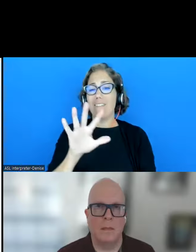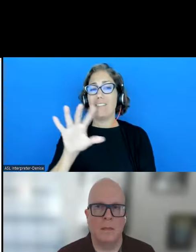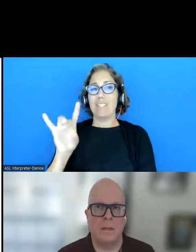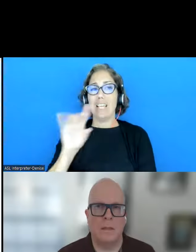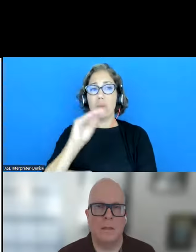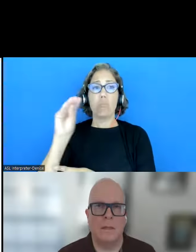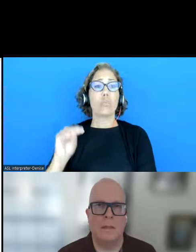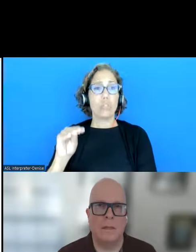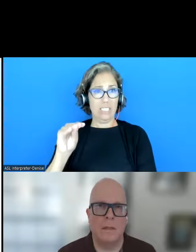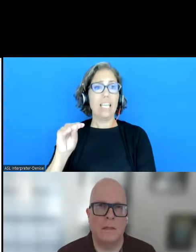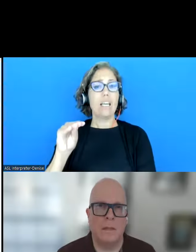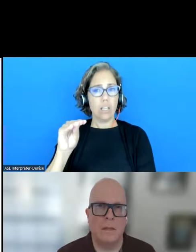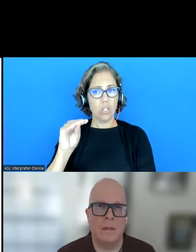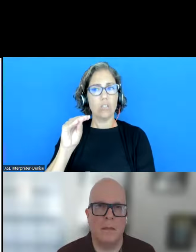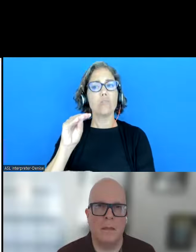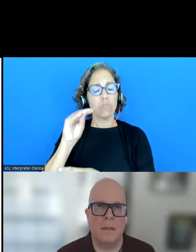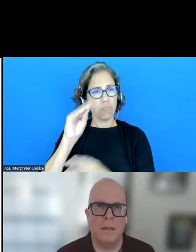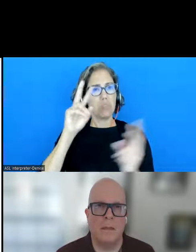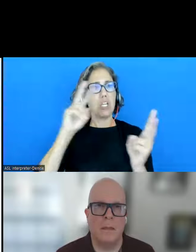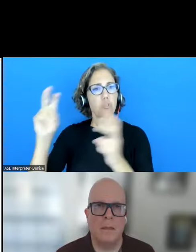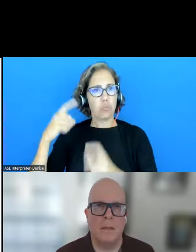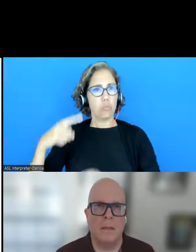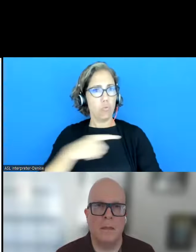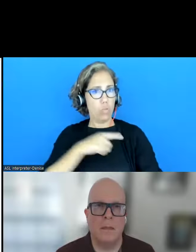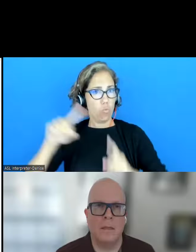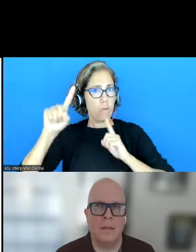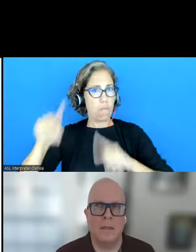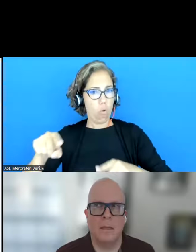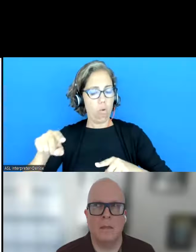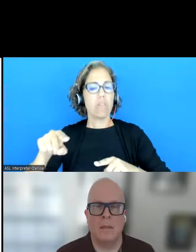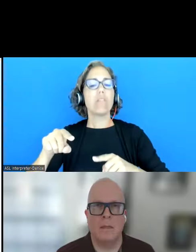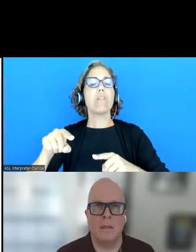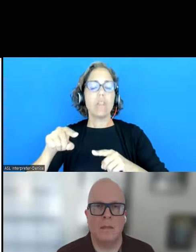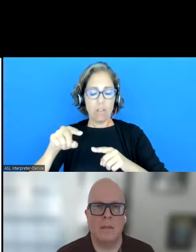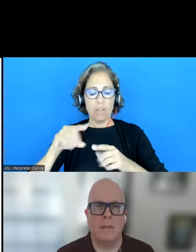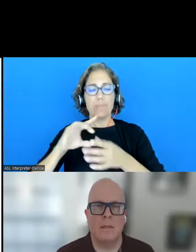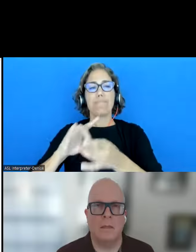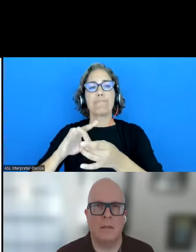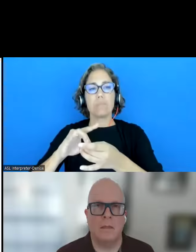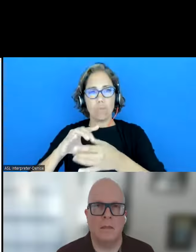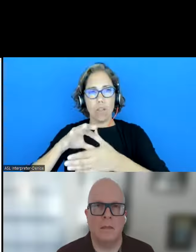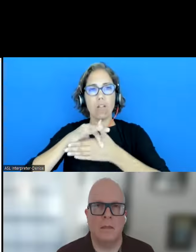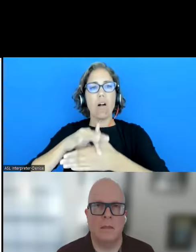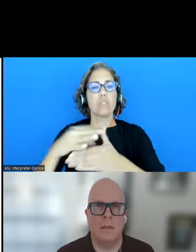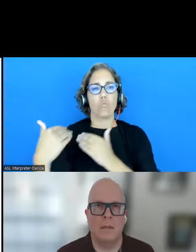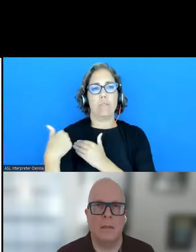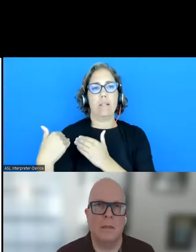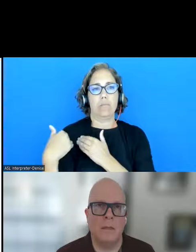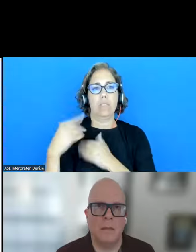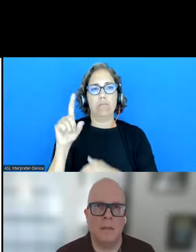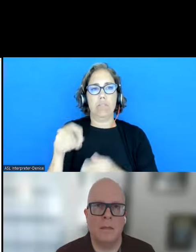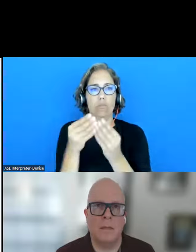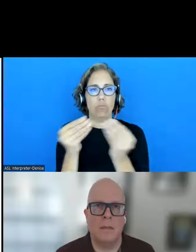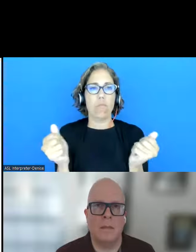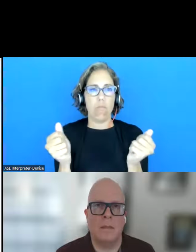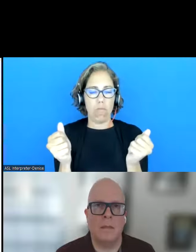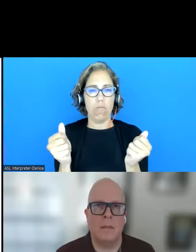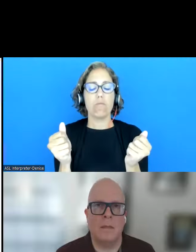58% of the issues that we reported were content team responsibility to resolve. And